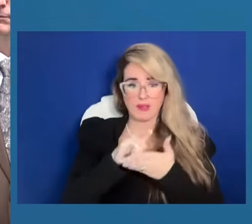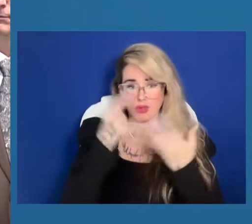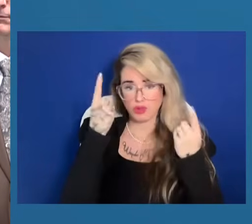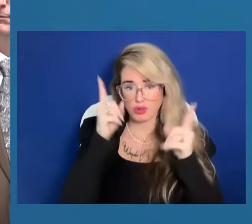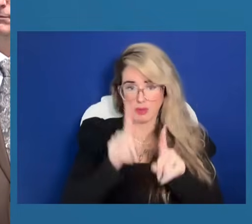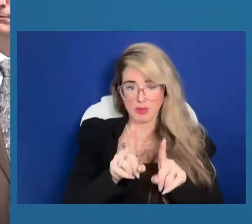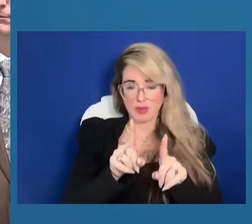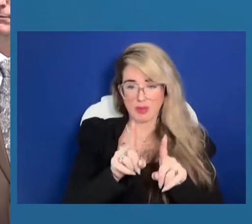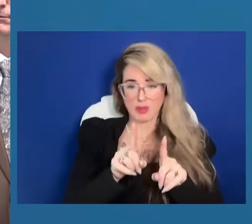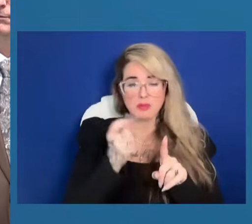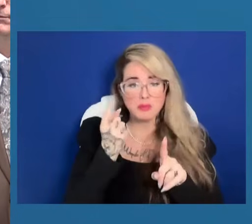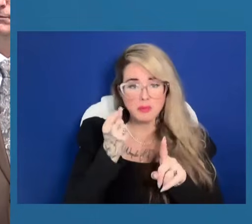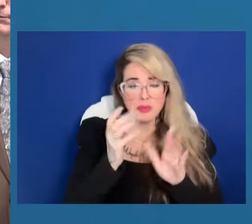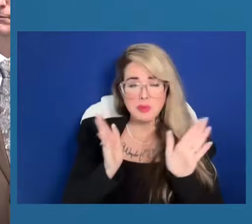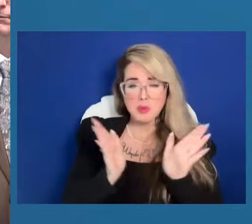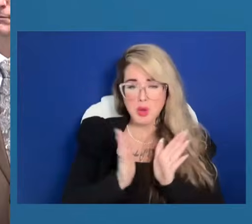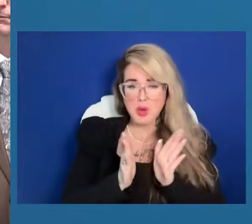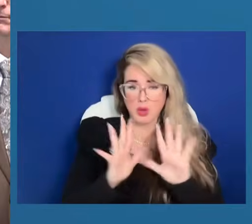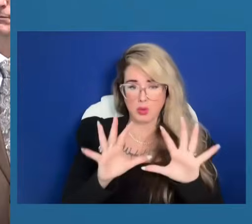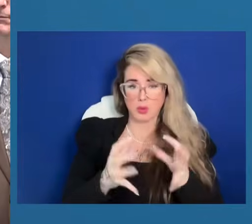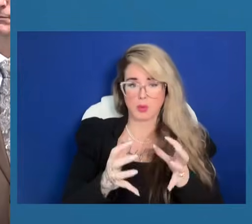a smaller subset.